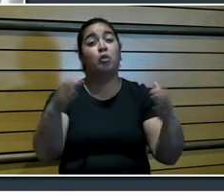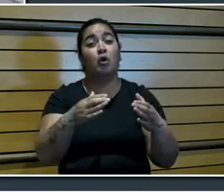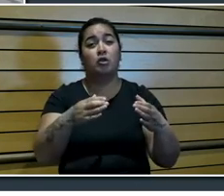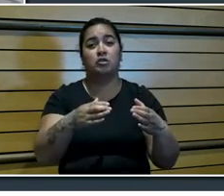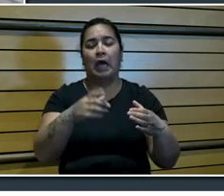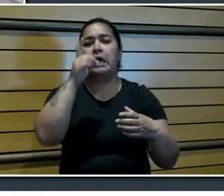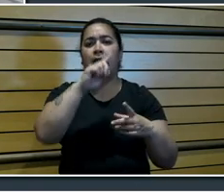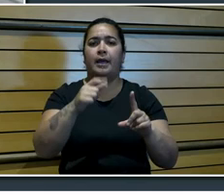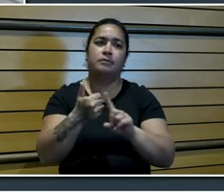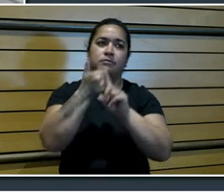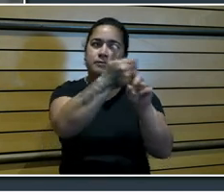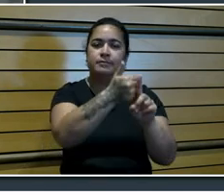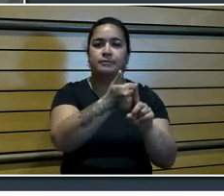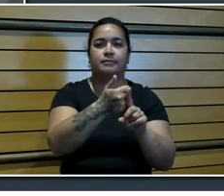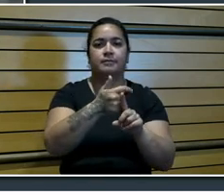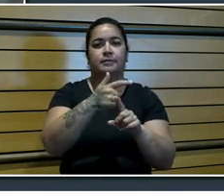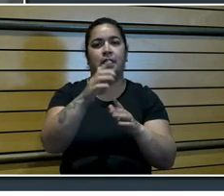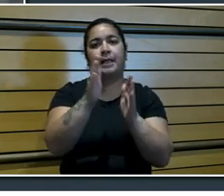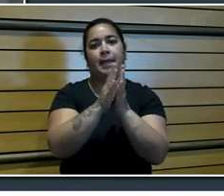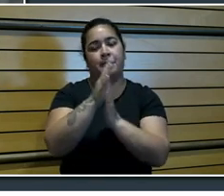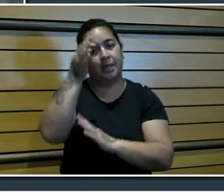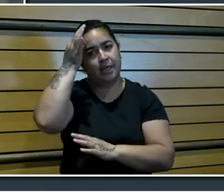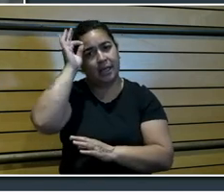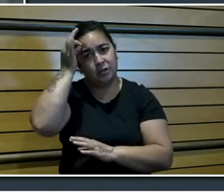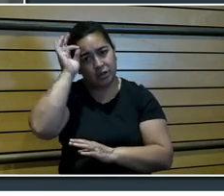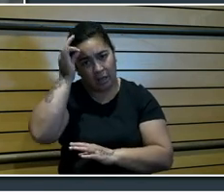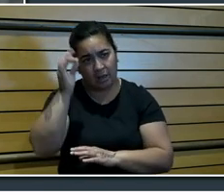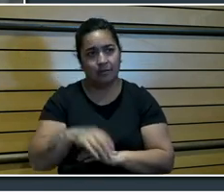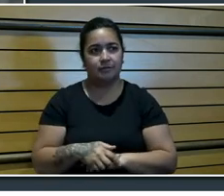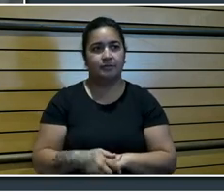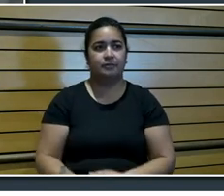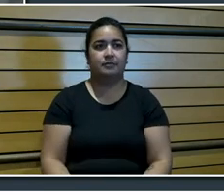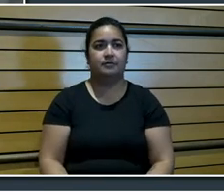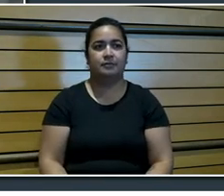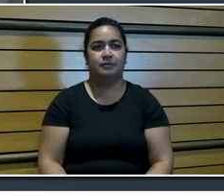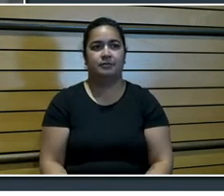Council as a entity and like as a perspective. So.